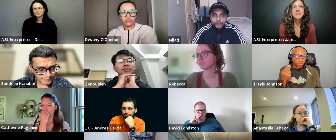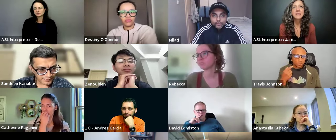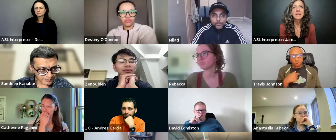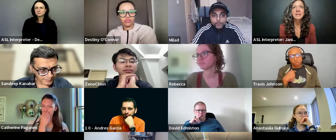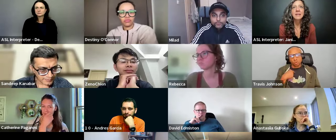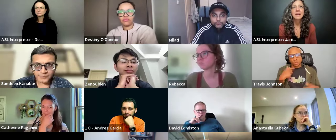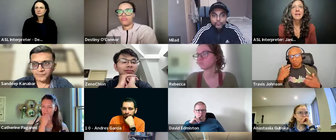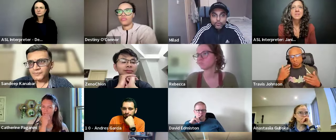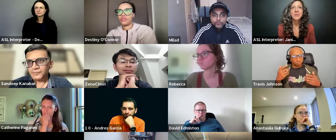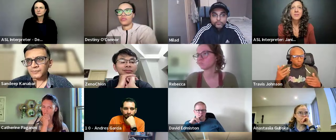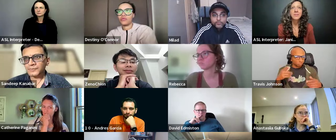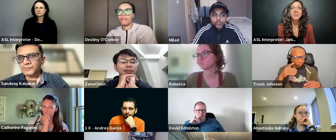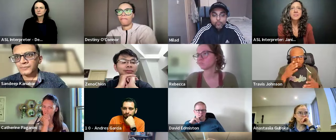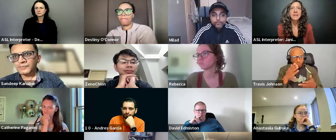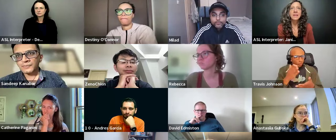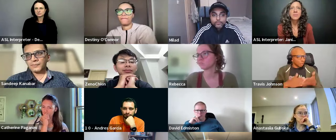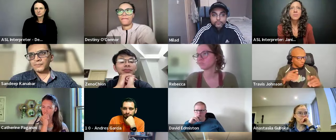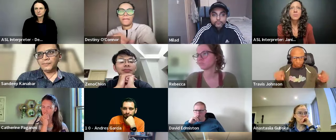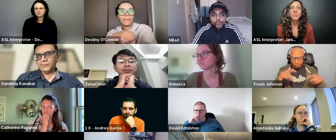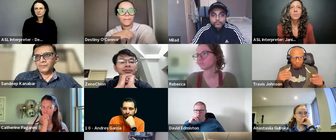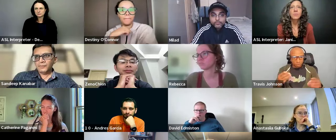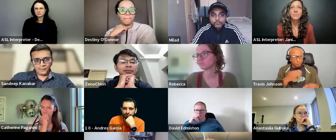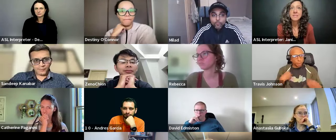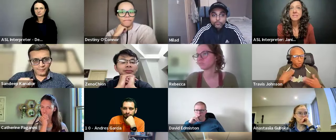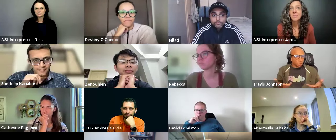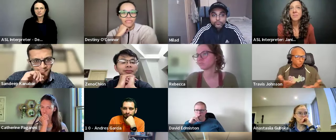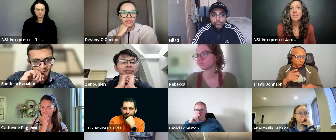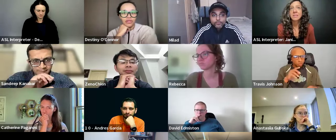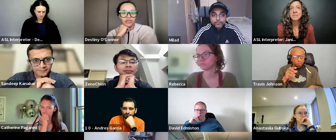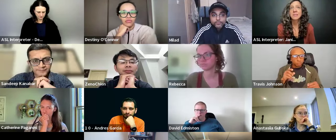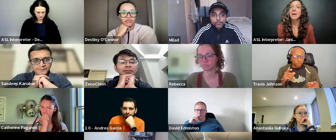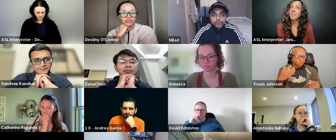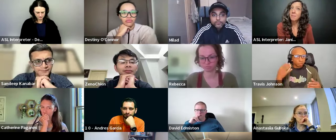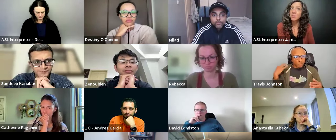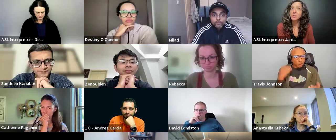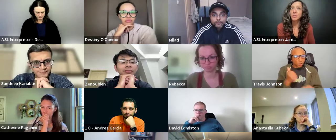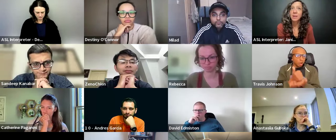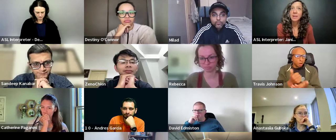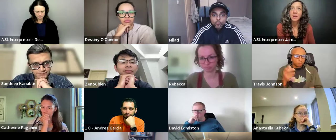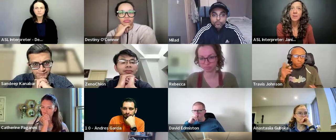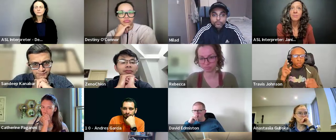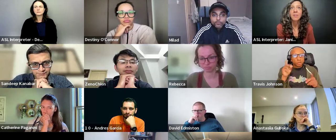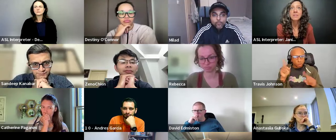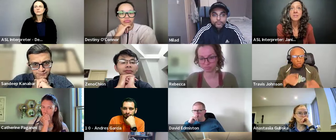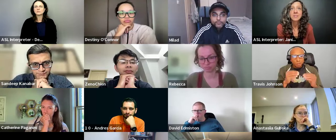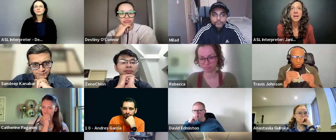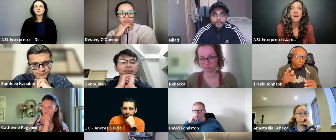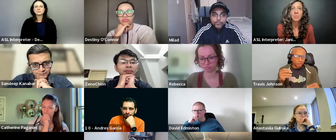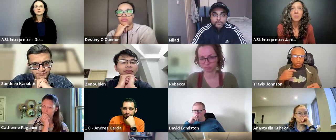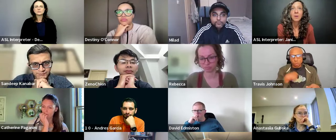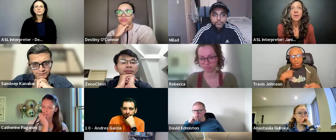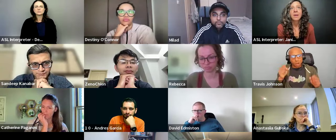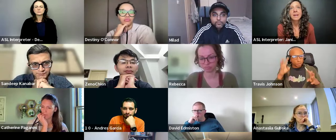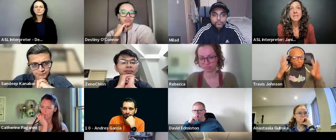So basically, last week on Thursday, some of us members who are here